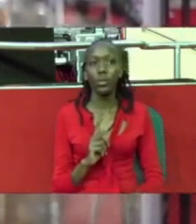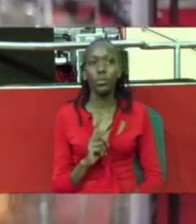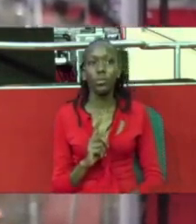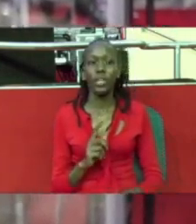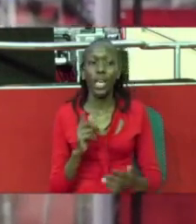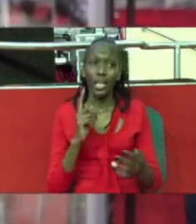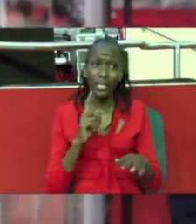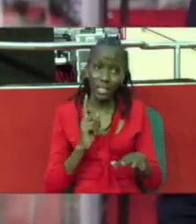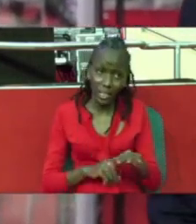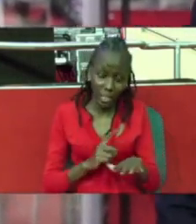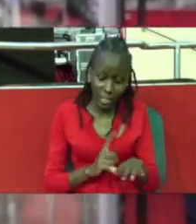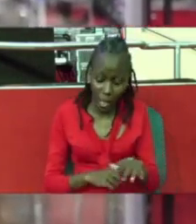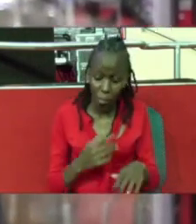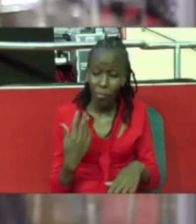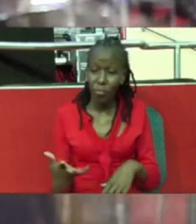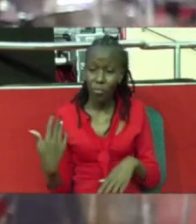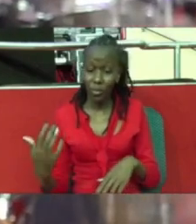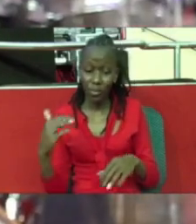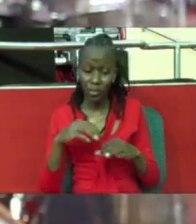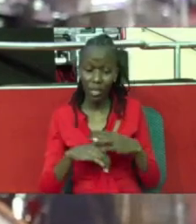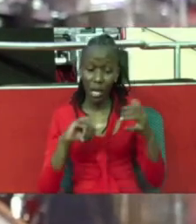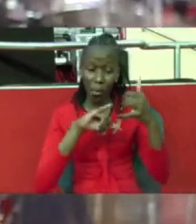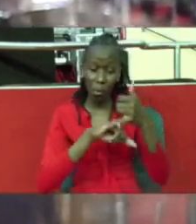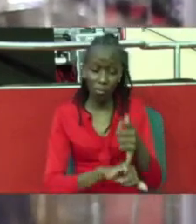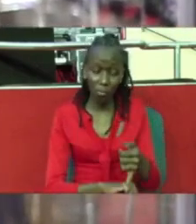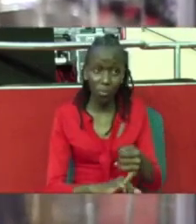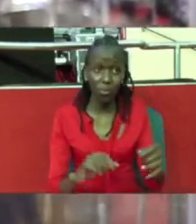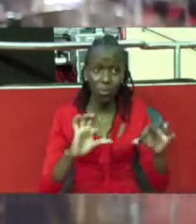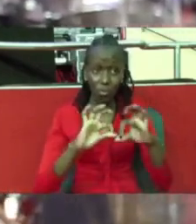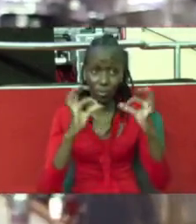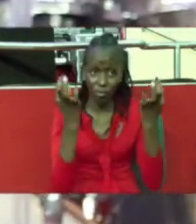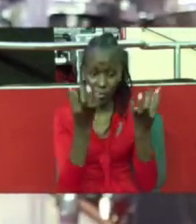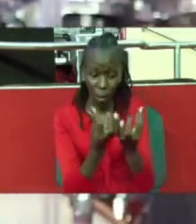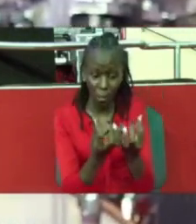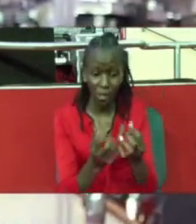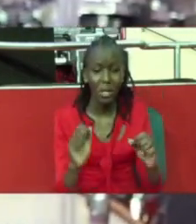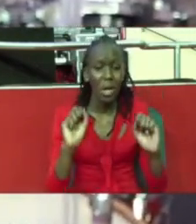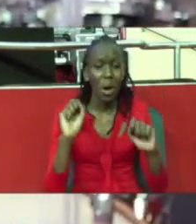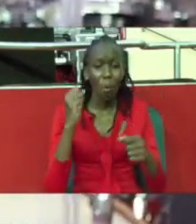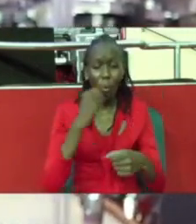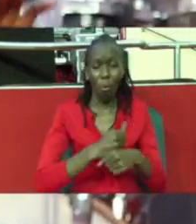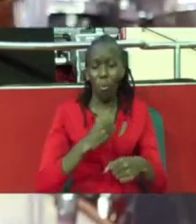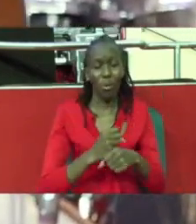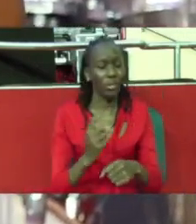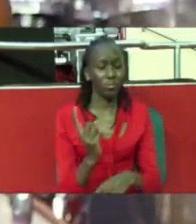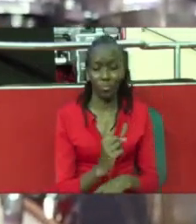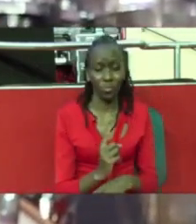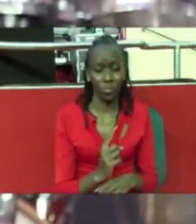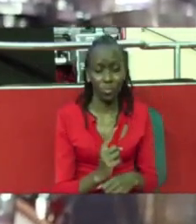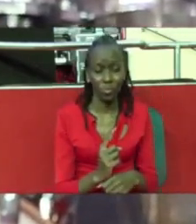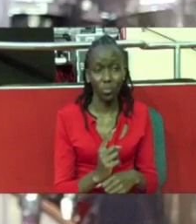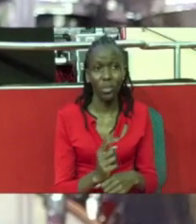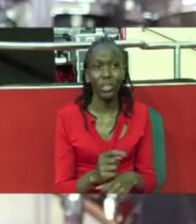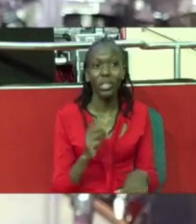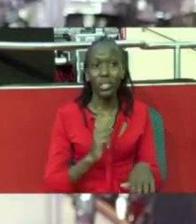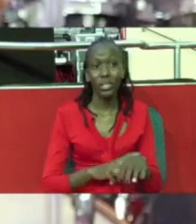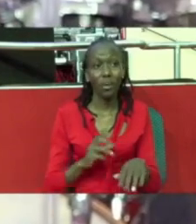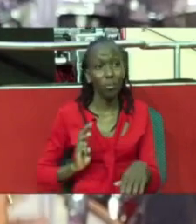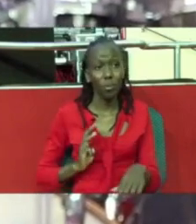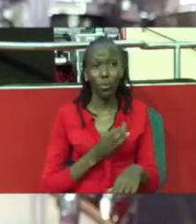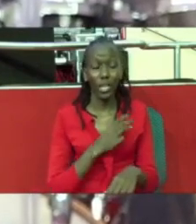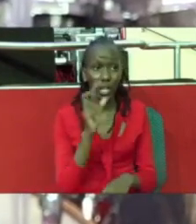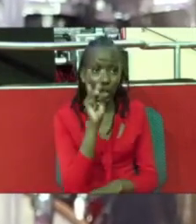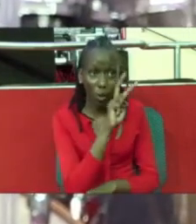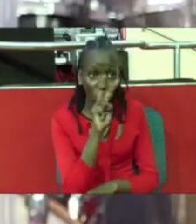our families are not working right. Wakati mambo katika familia yetu na ndoa haifanyi kazi. When we look at the face of